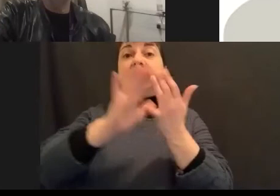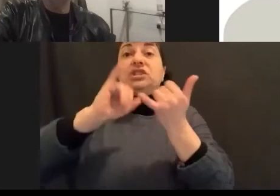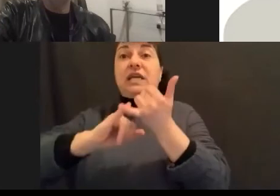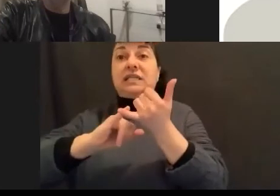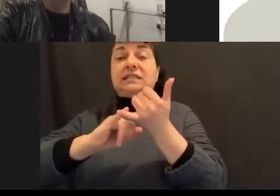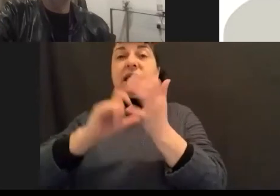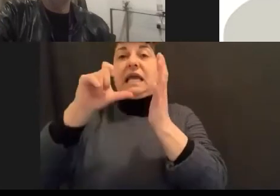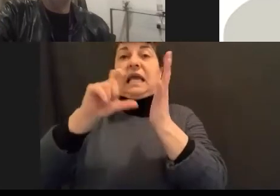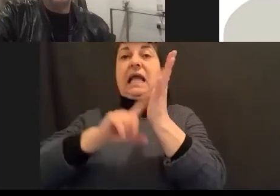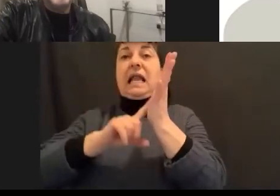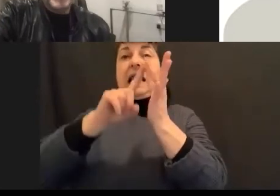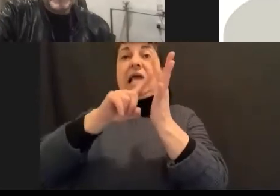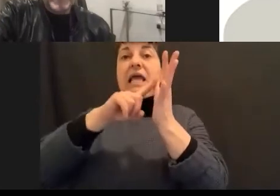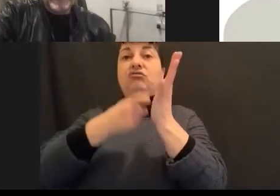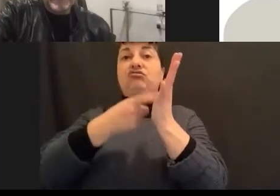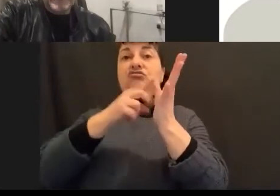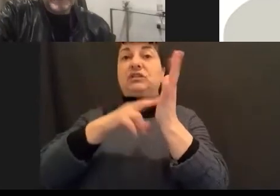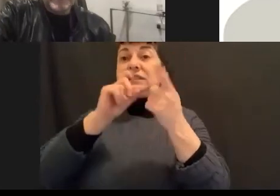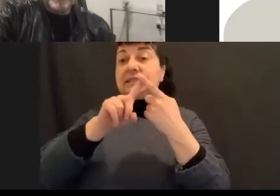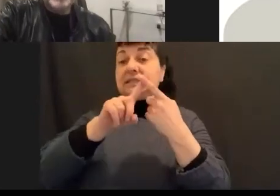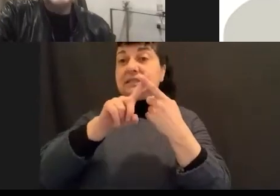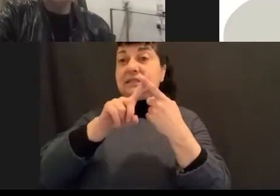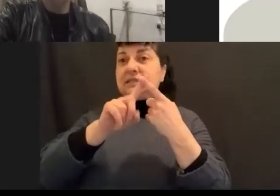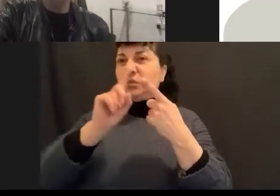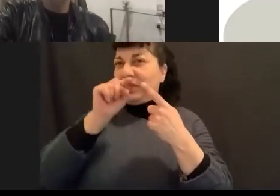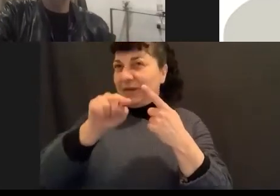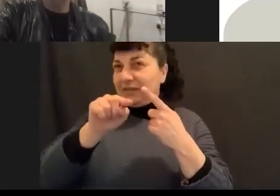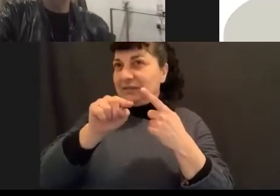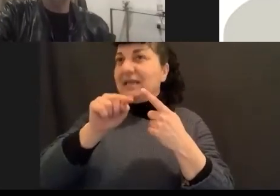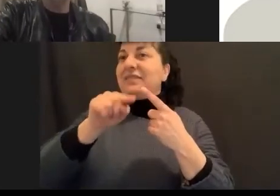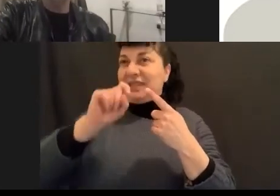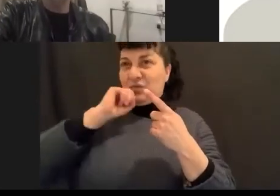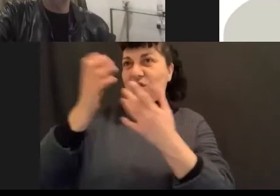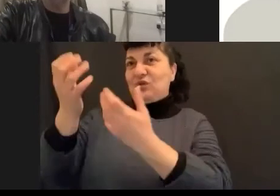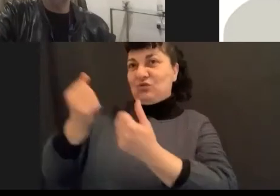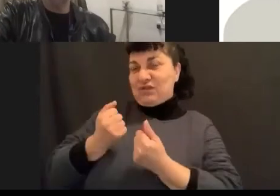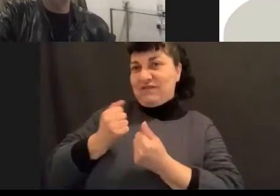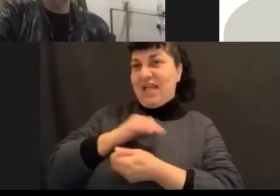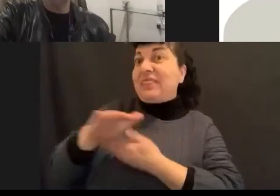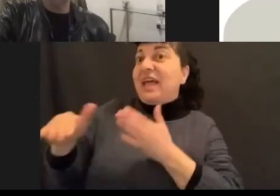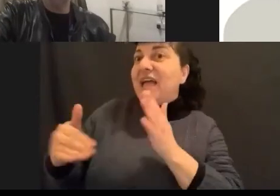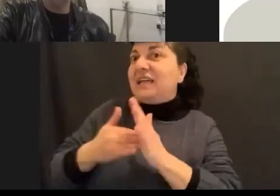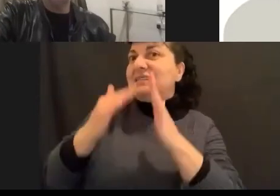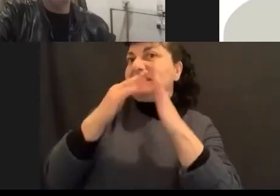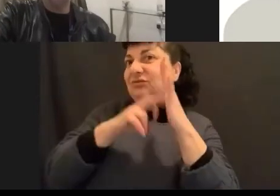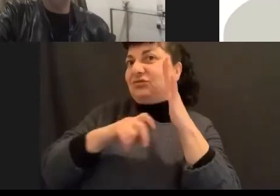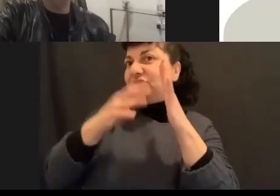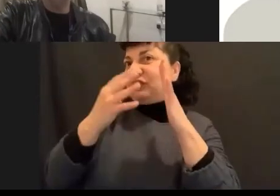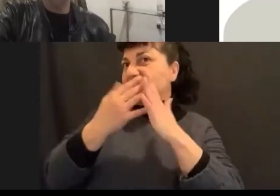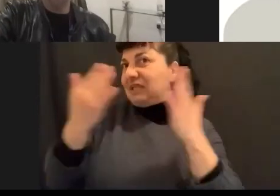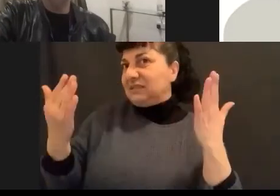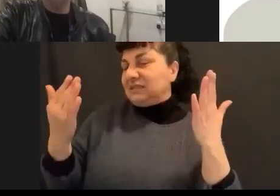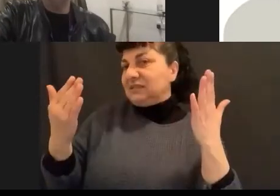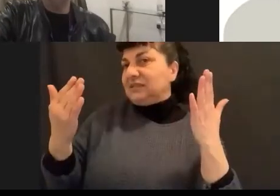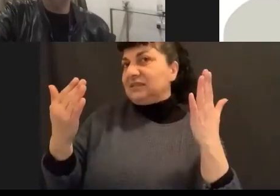that clearance will come at the end of your quarantine once the central system has seen the negative test. So all the negative tests will